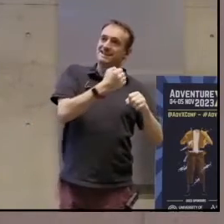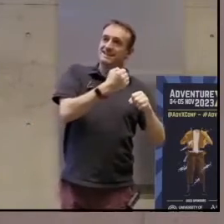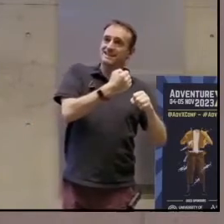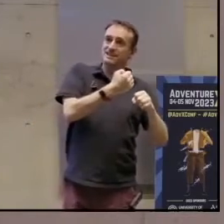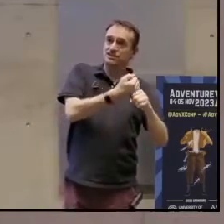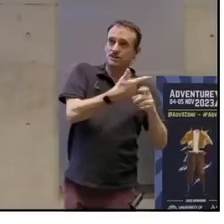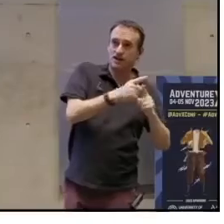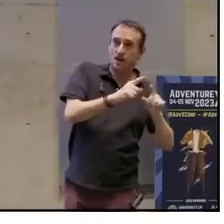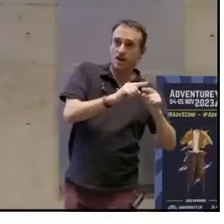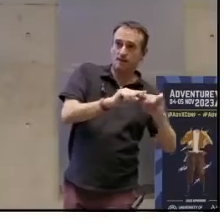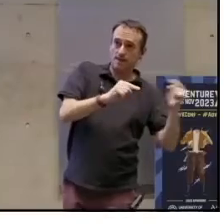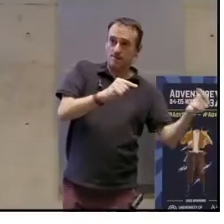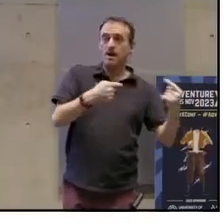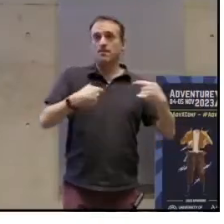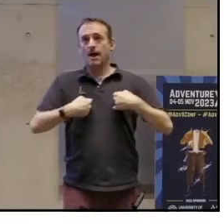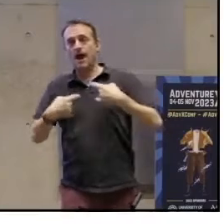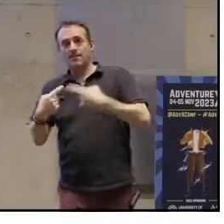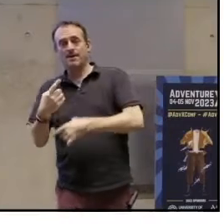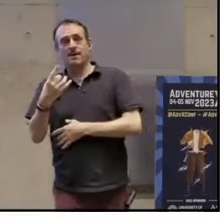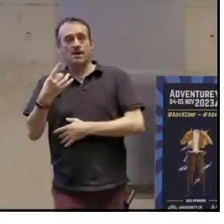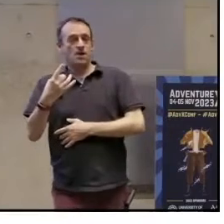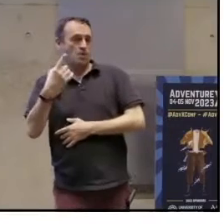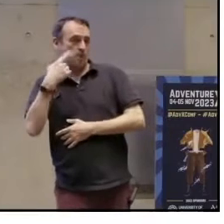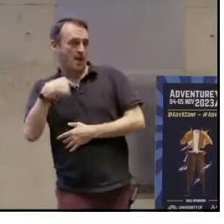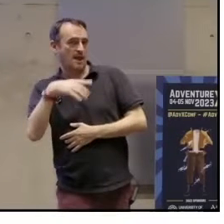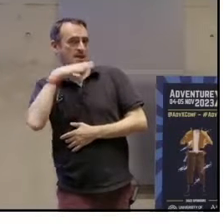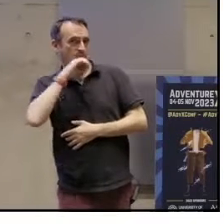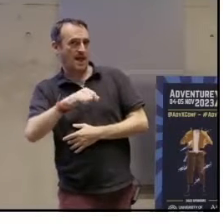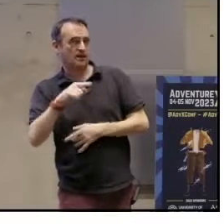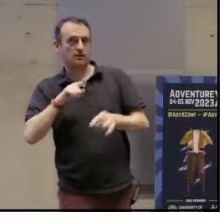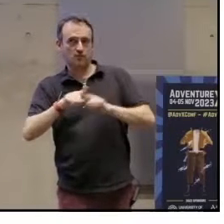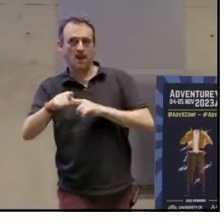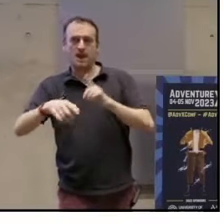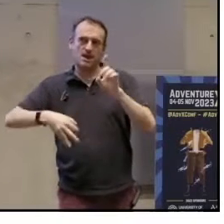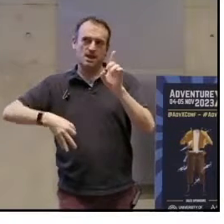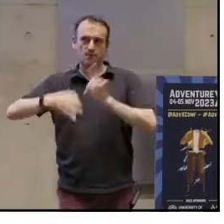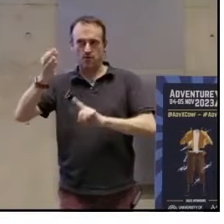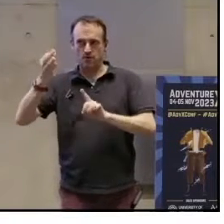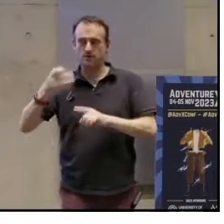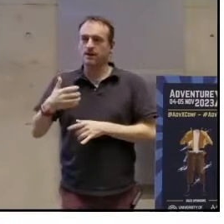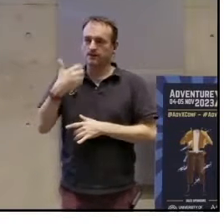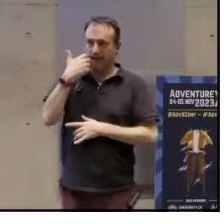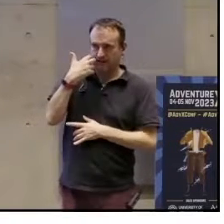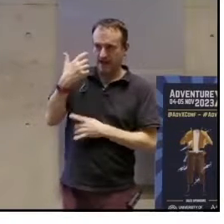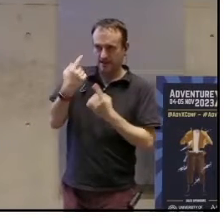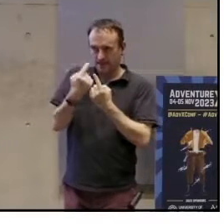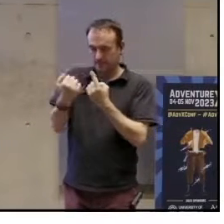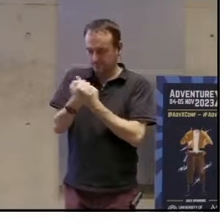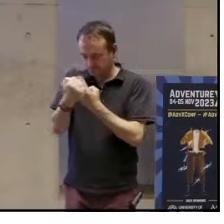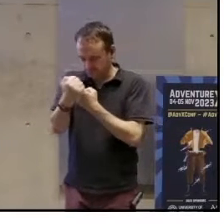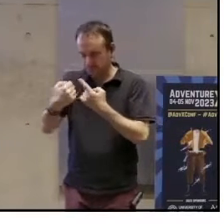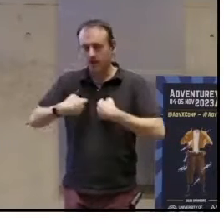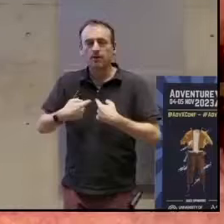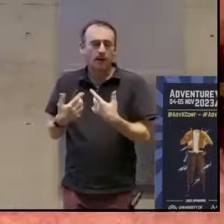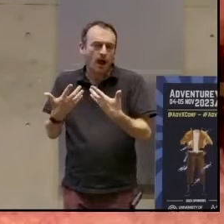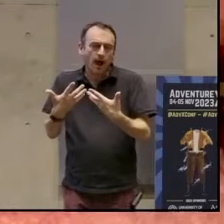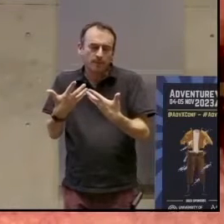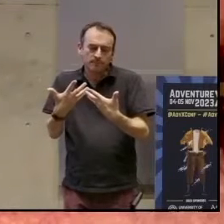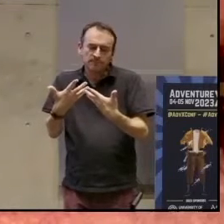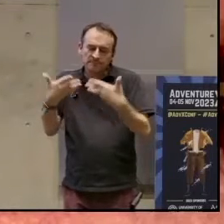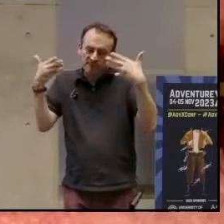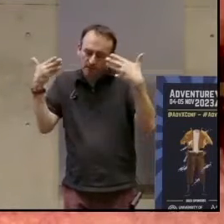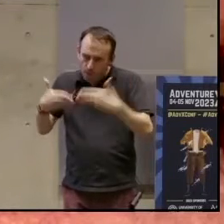get better. So that's what that says, basically. It's an everyday thing. I'm working on it. Very serious about it. But, you know, whatever. All